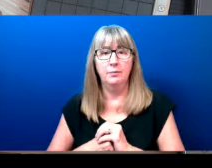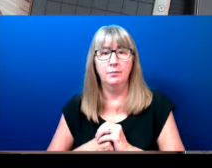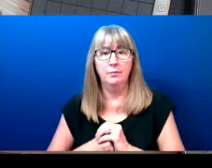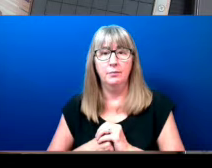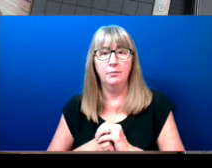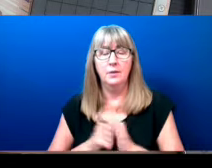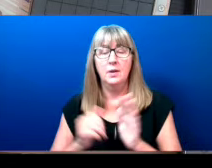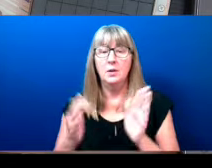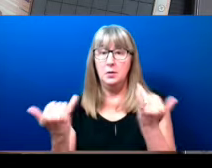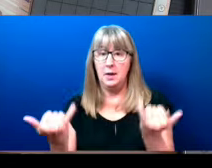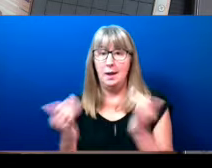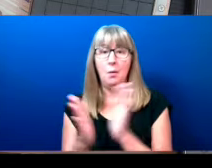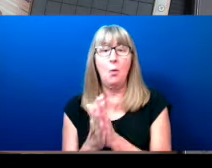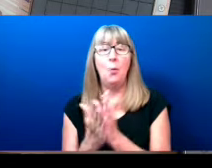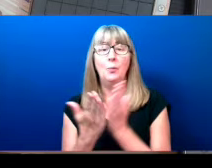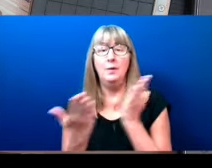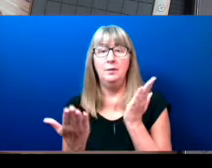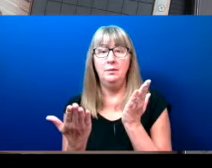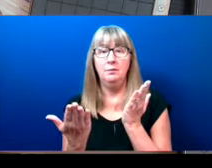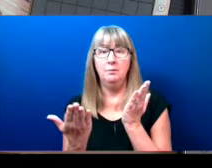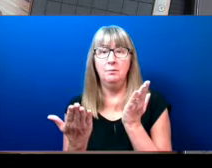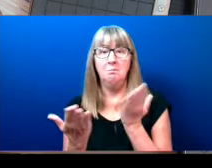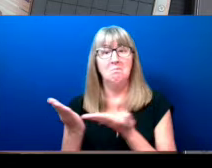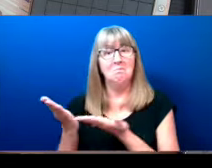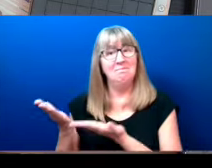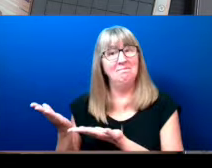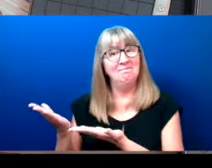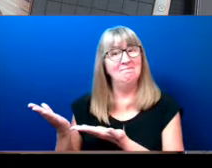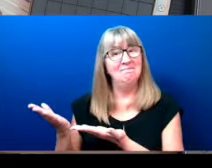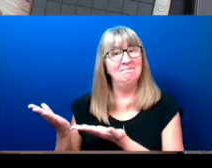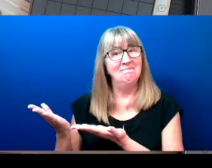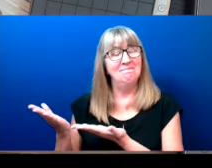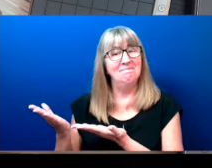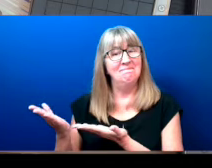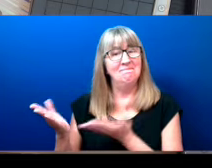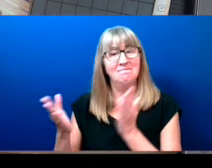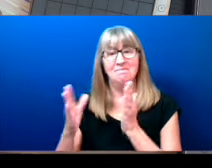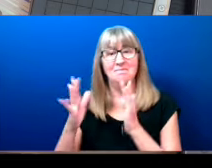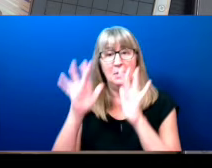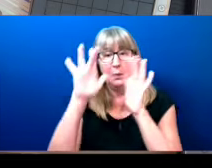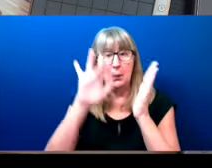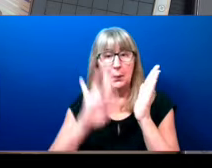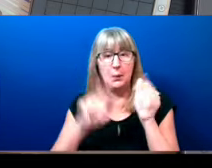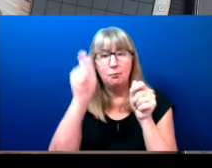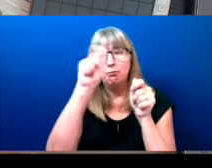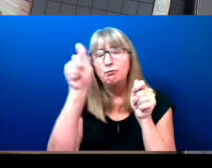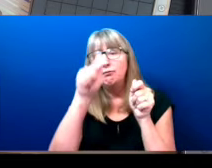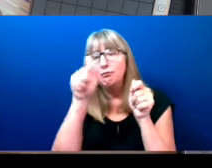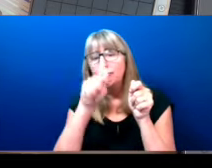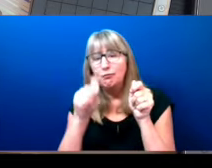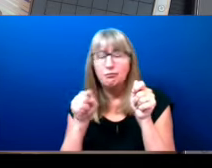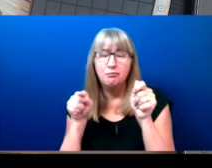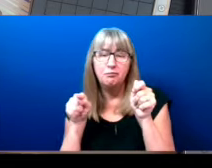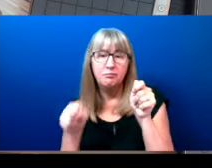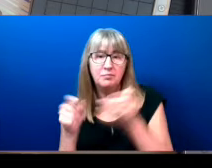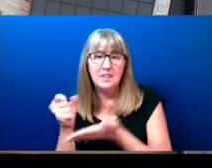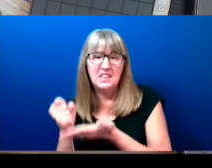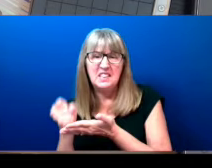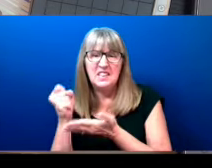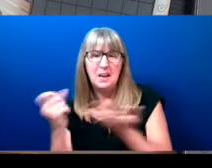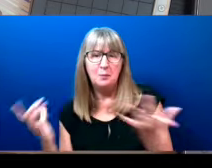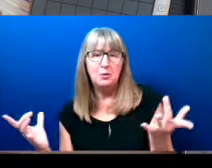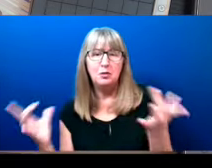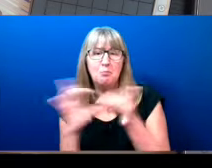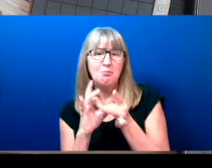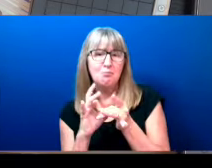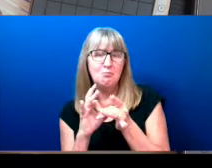and then I just put the stamp there, so that when you open the card, there you are. You can write your little note